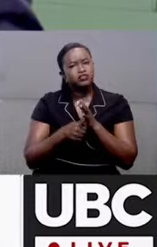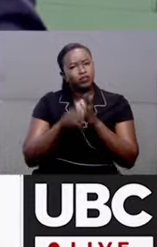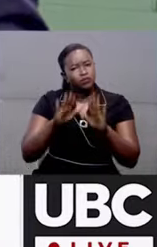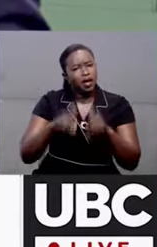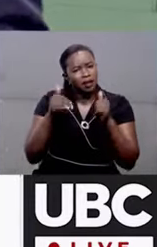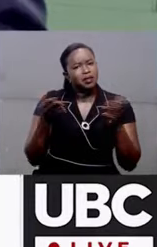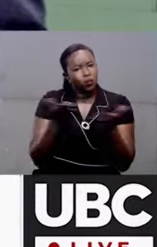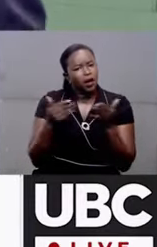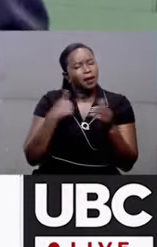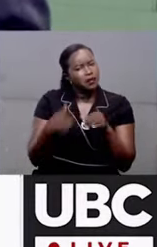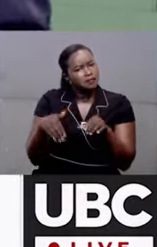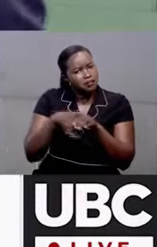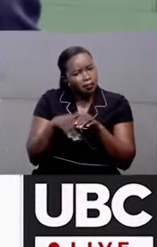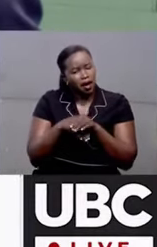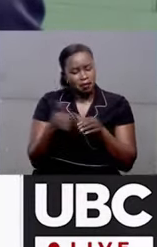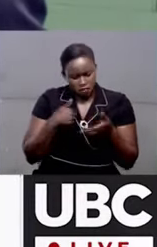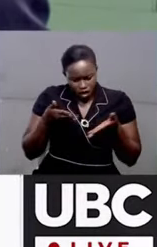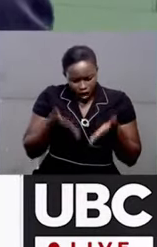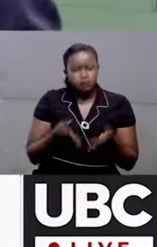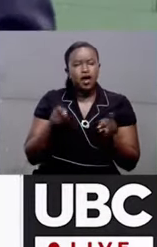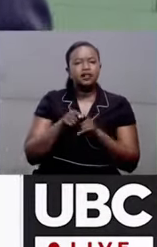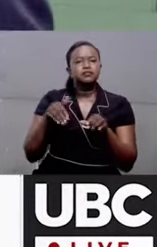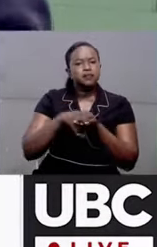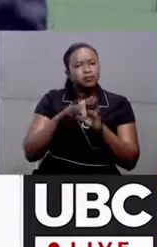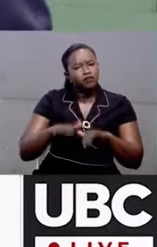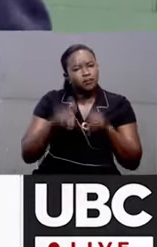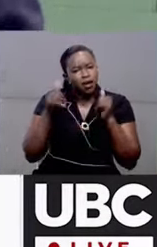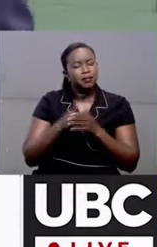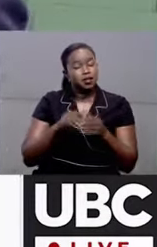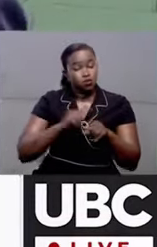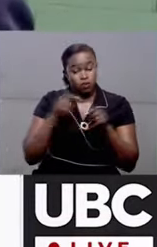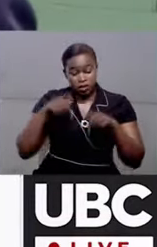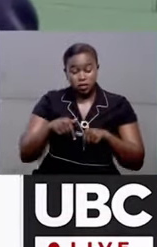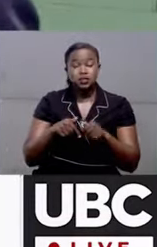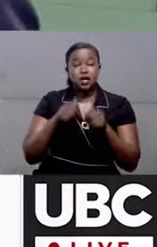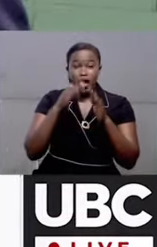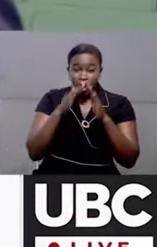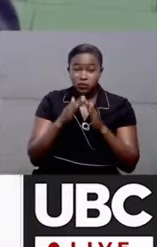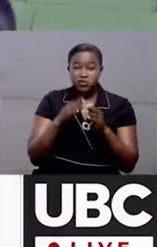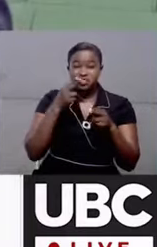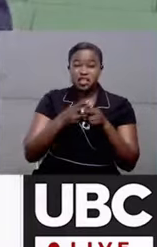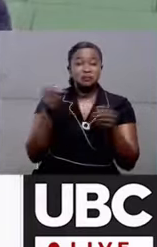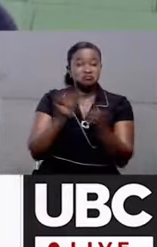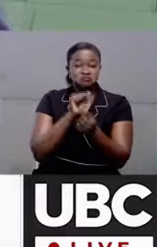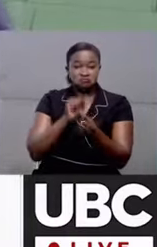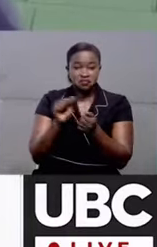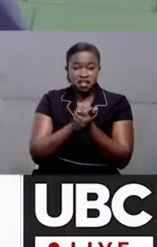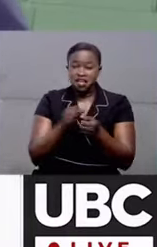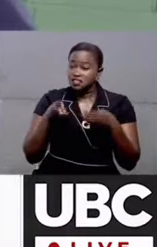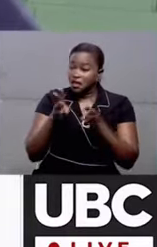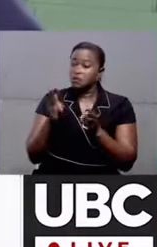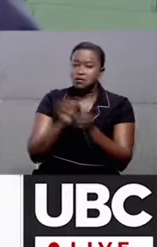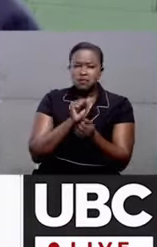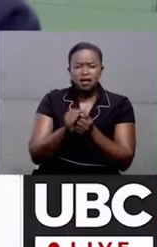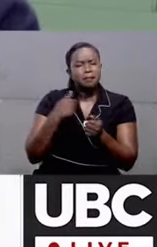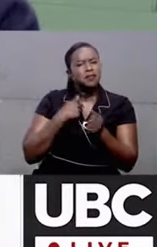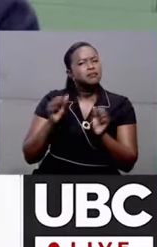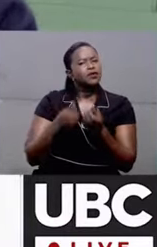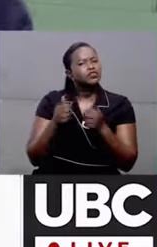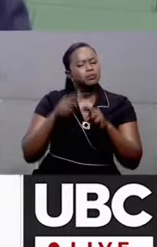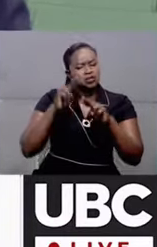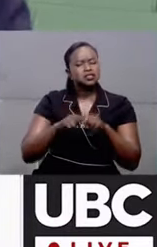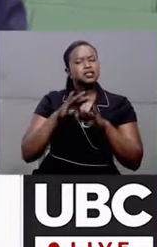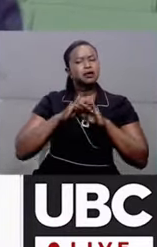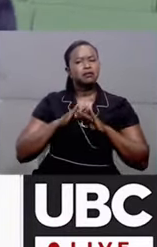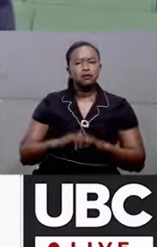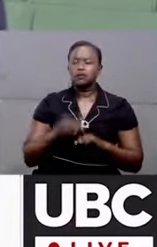member. I'm here as a member of parliament, and once this house is tarnished the way it is, I can't sit comfortably there,